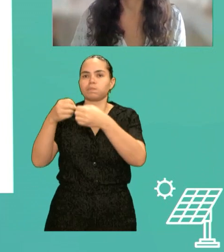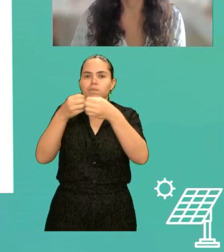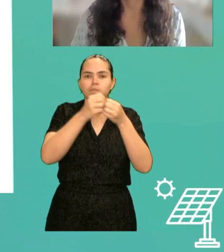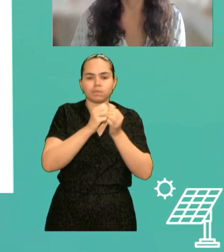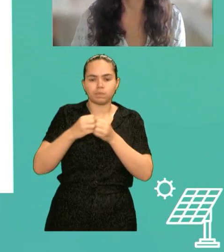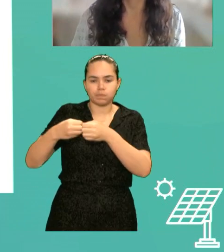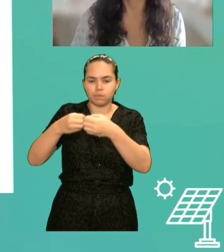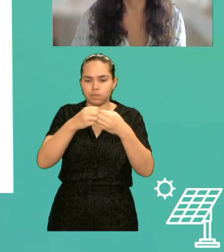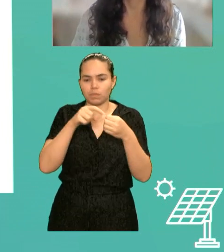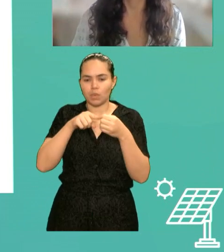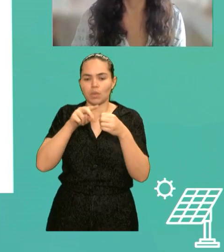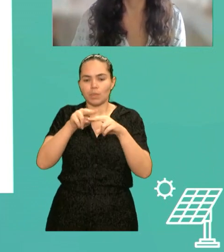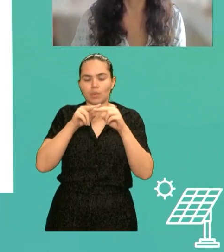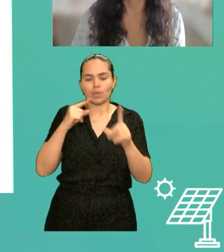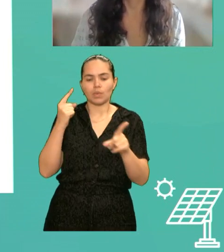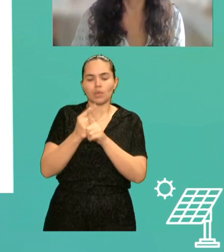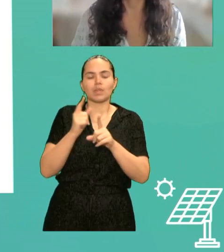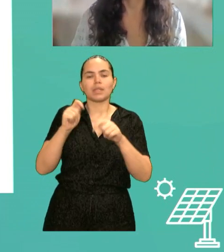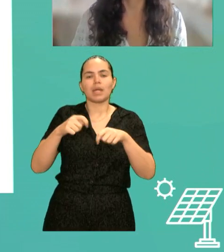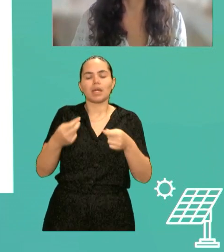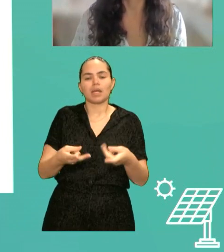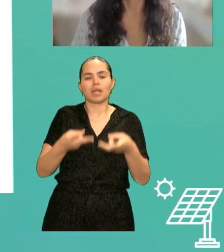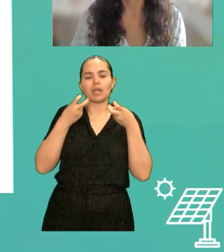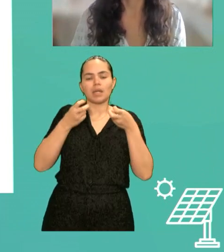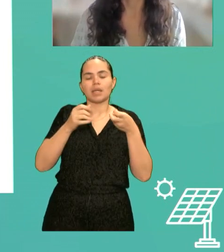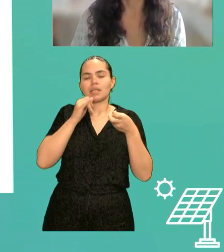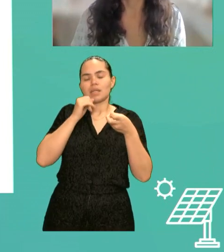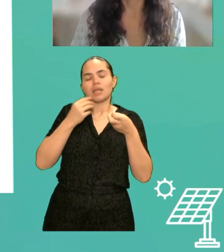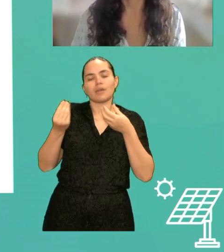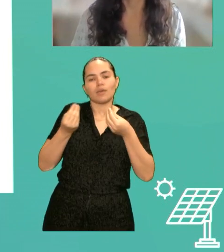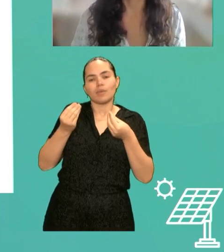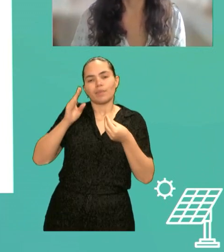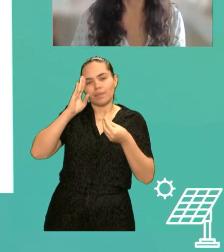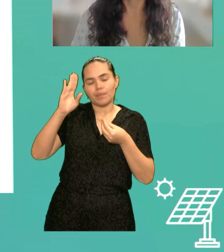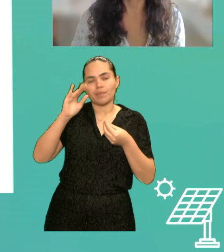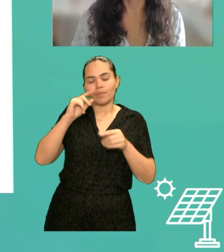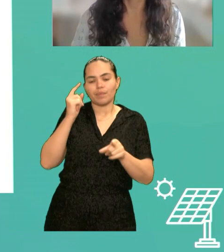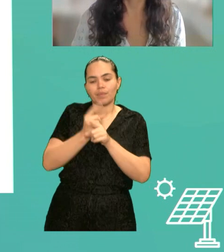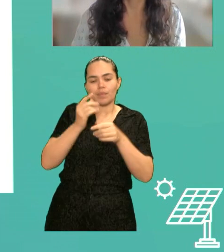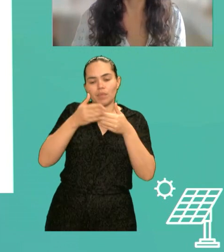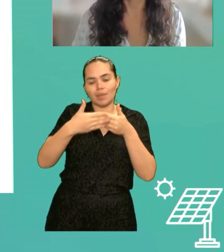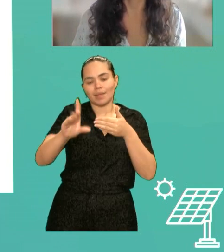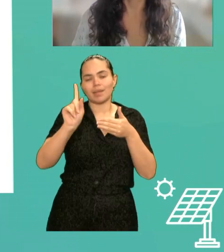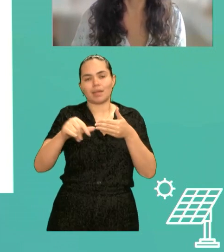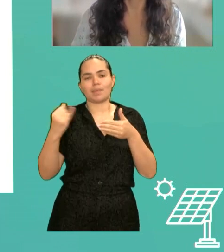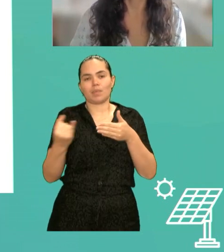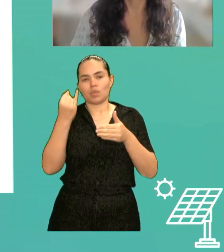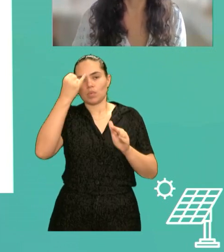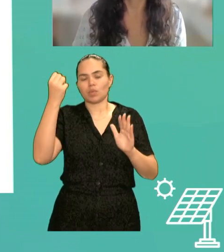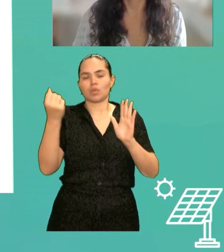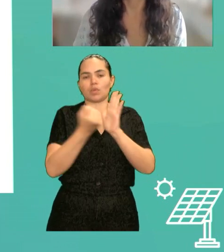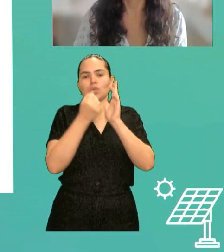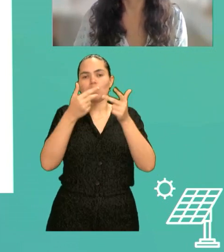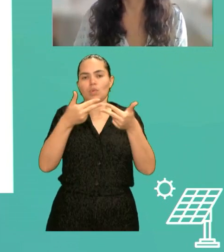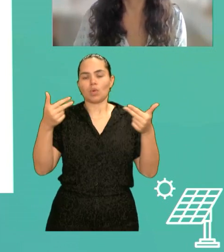a fundamental stage to make decarbonization feasible.